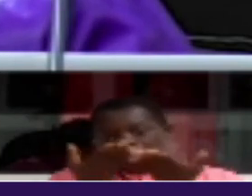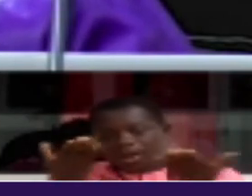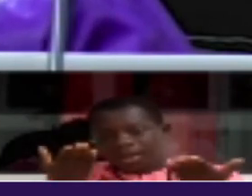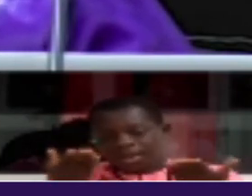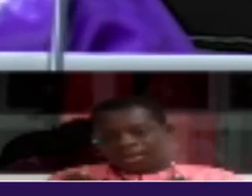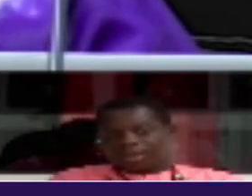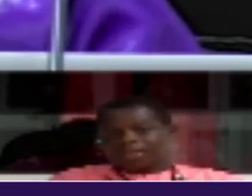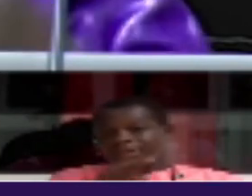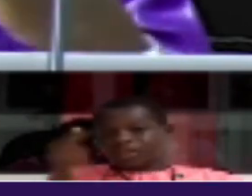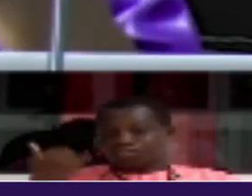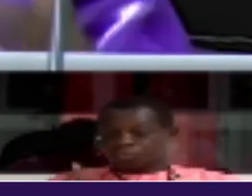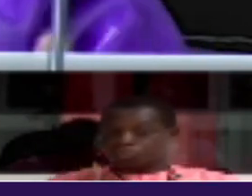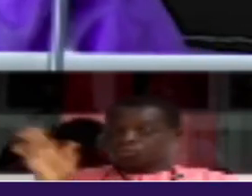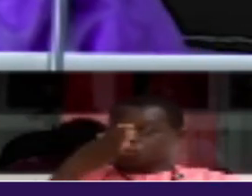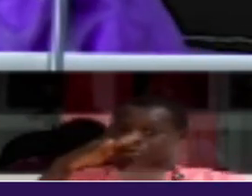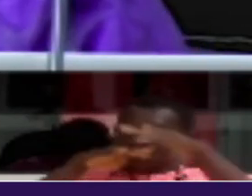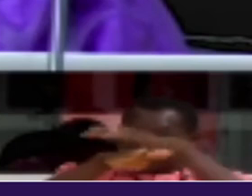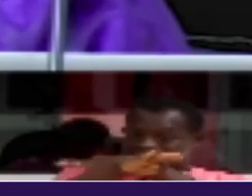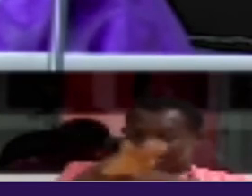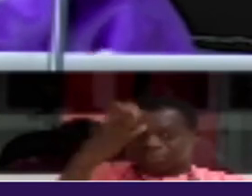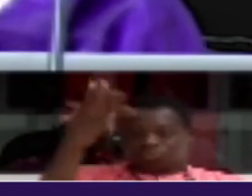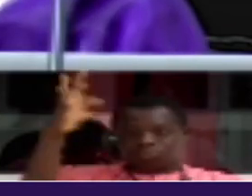These people have already gone into the bush.